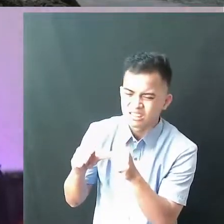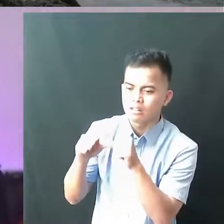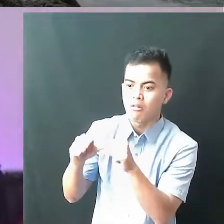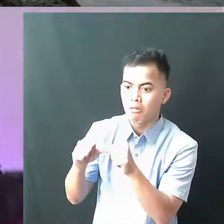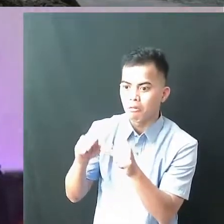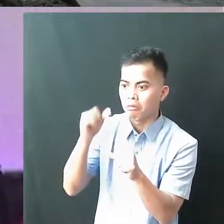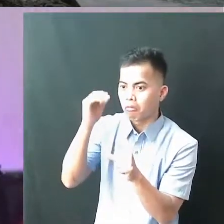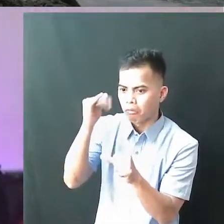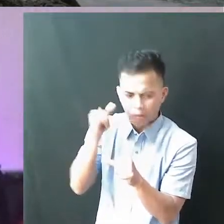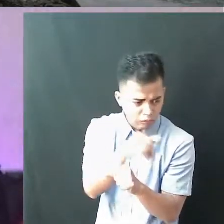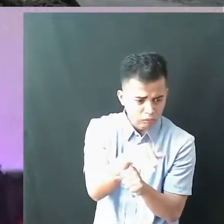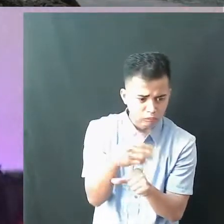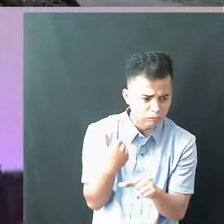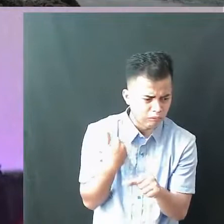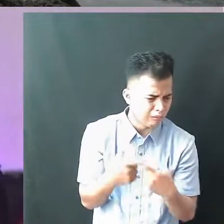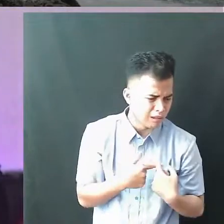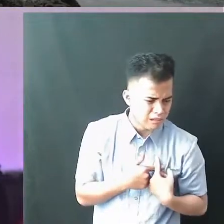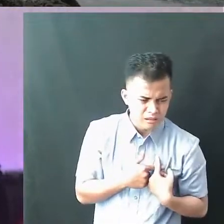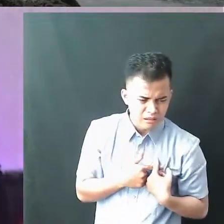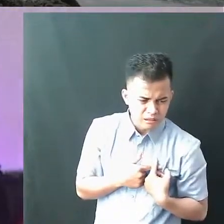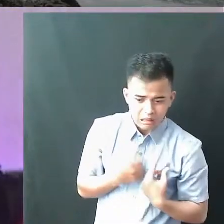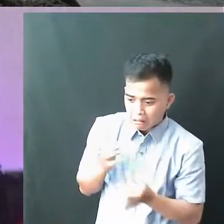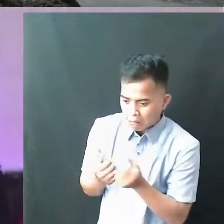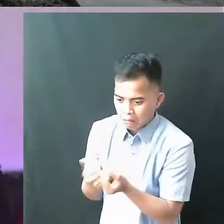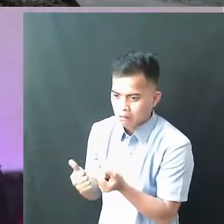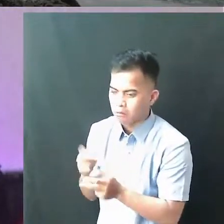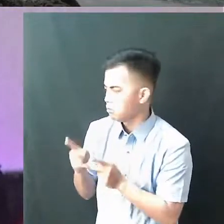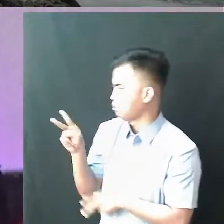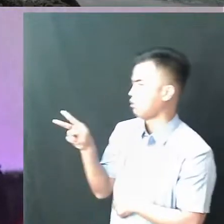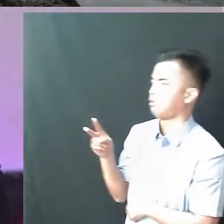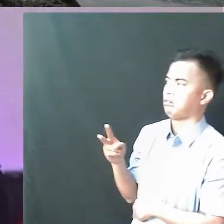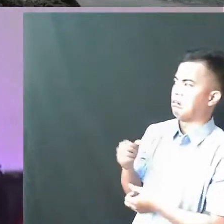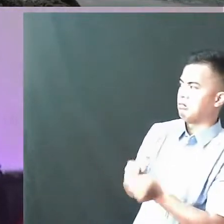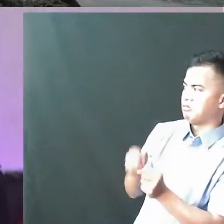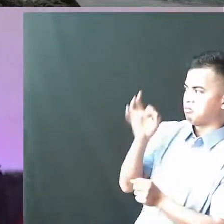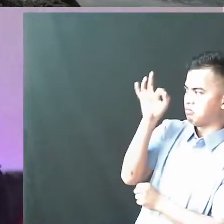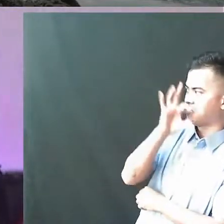salvation which is in Christ Jesus with eternal glory.